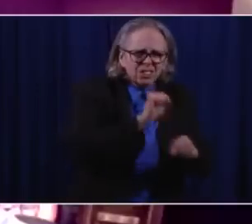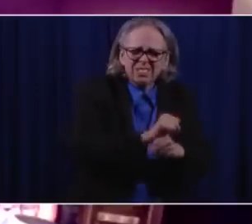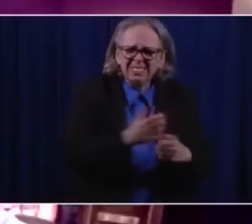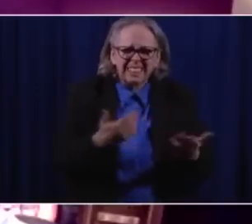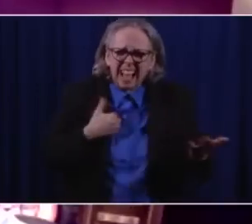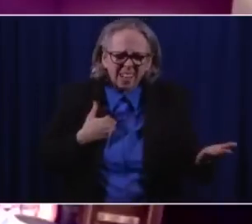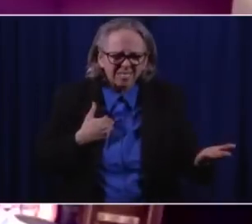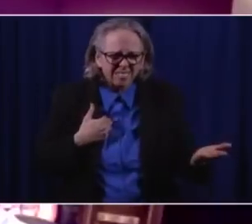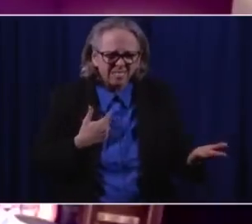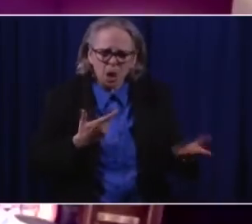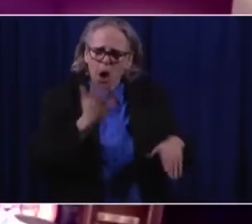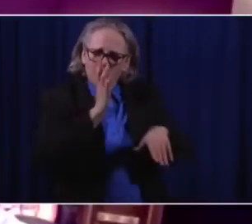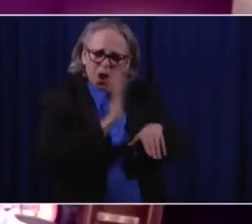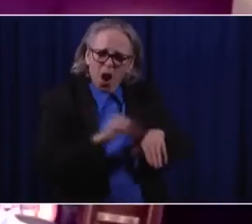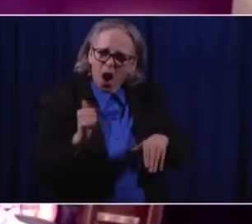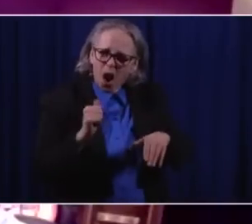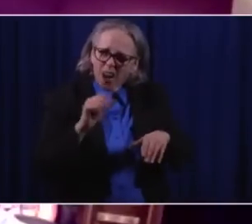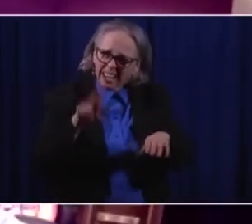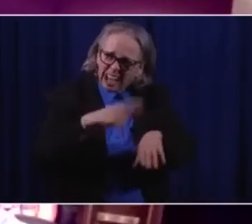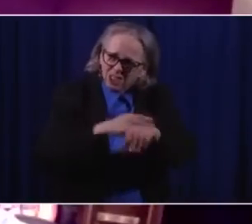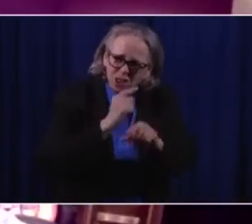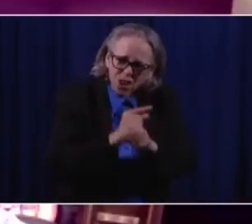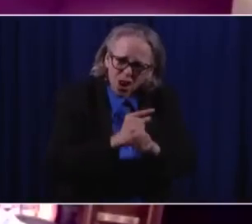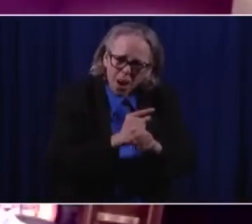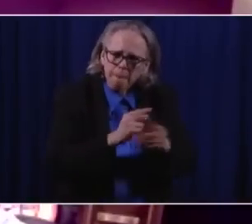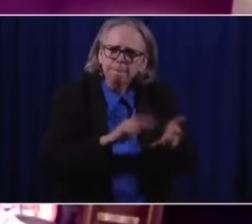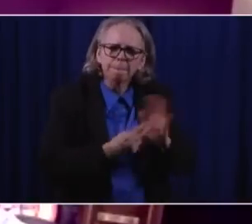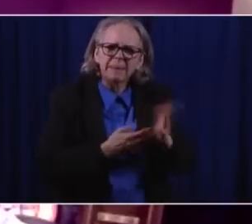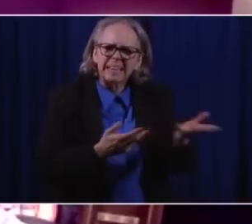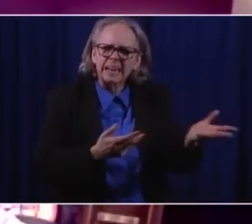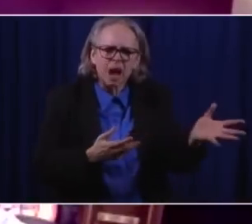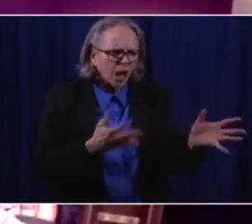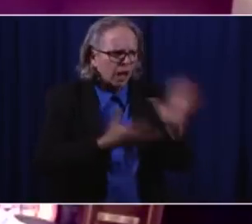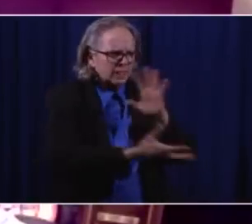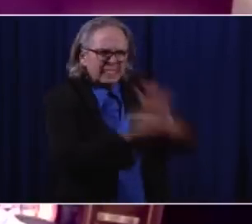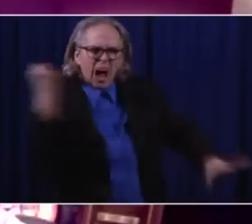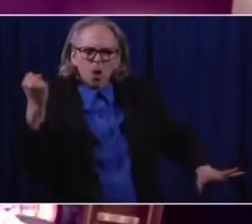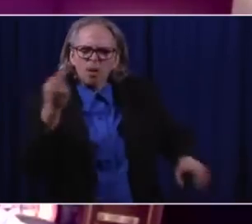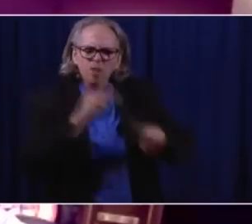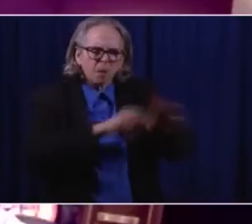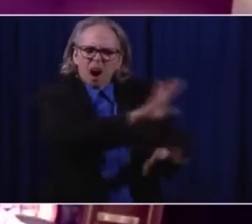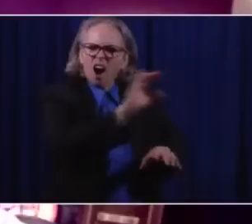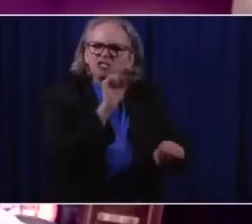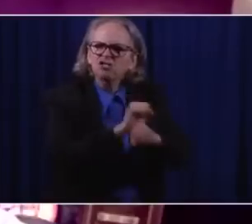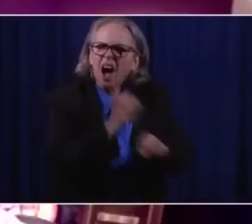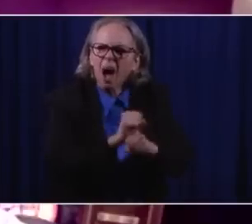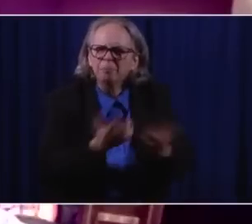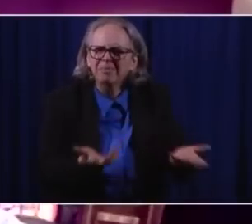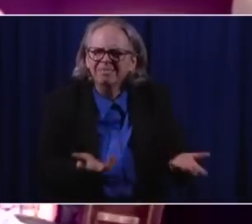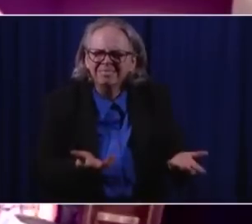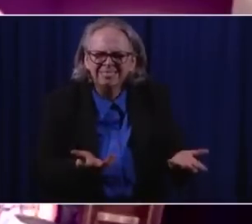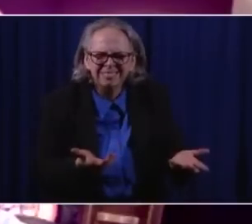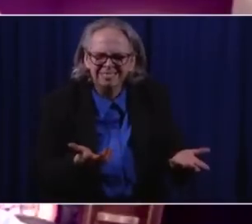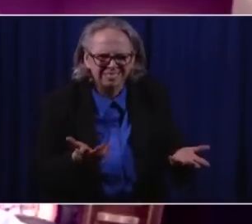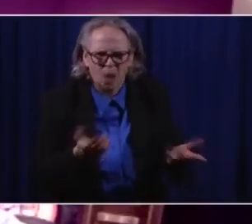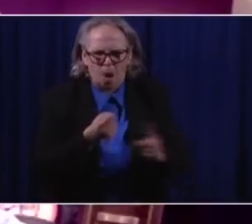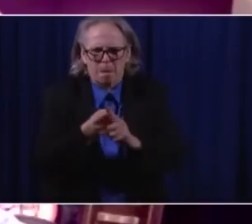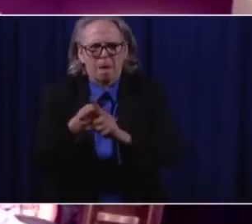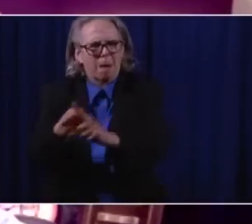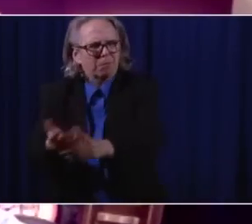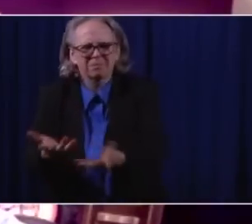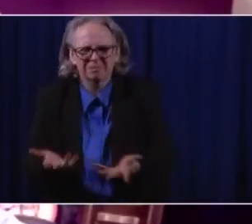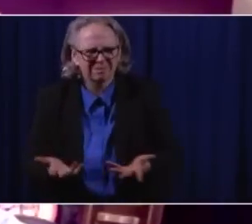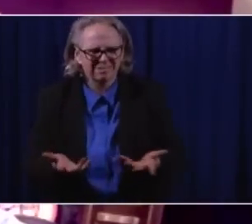those positions where we need them. So there is no magic bench that's sitting around with a lot of players that can just come